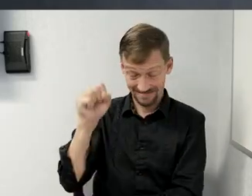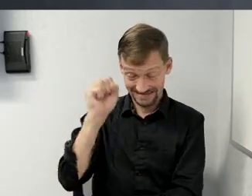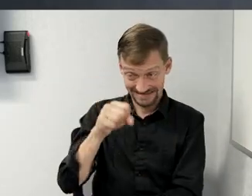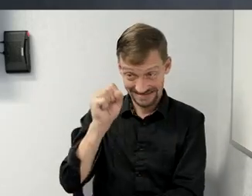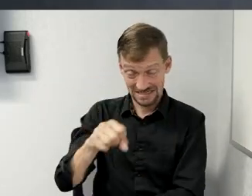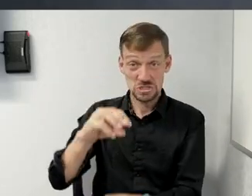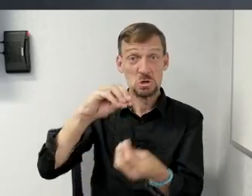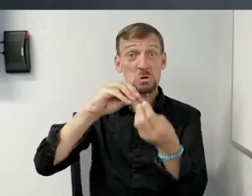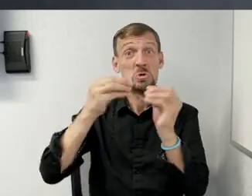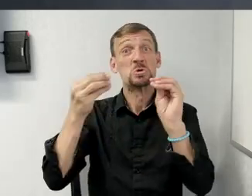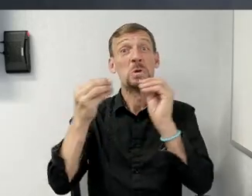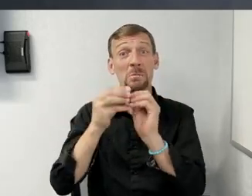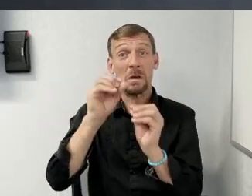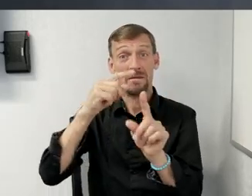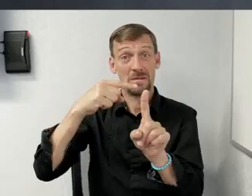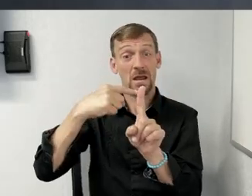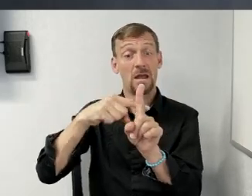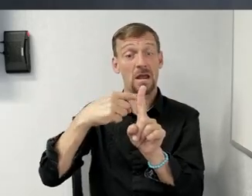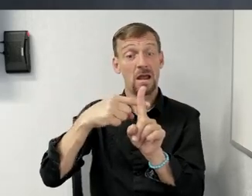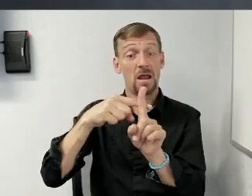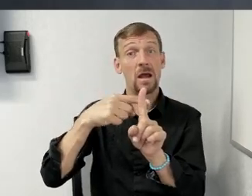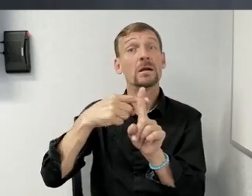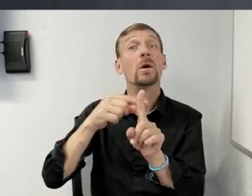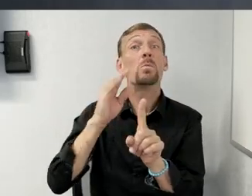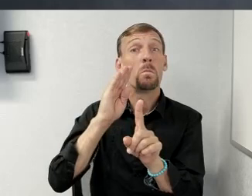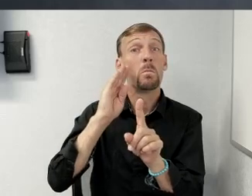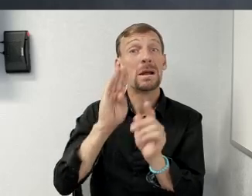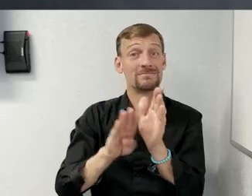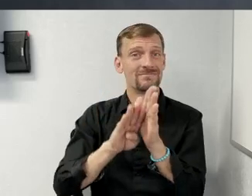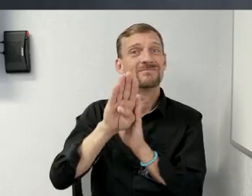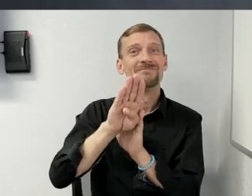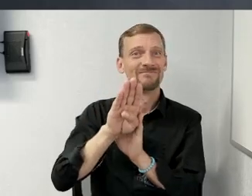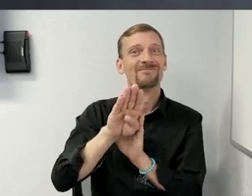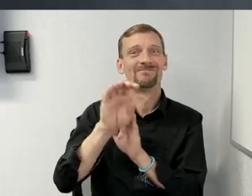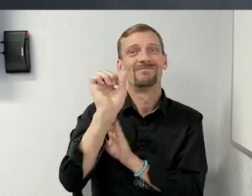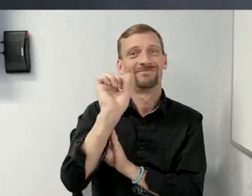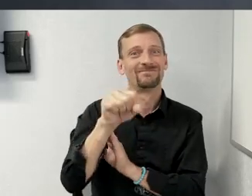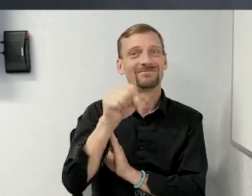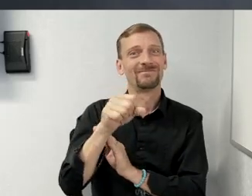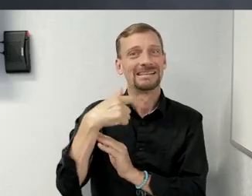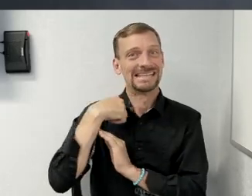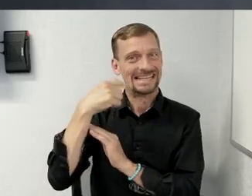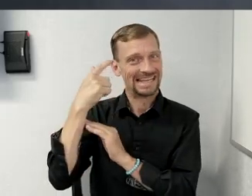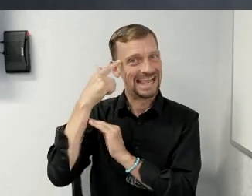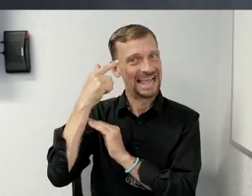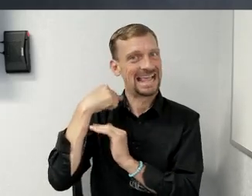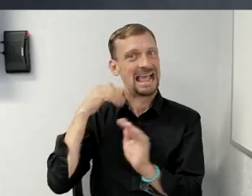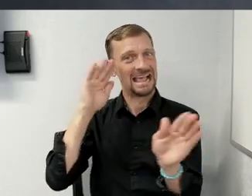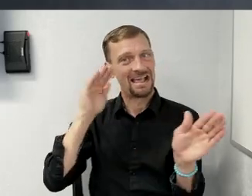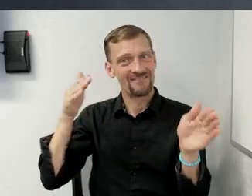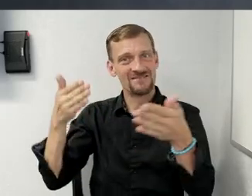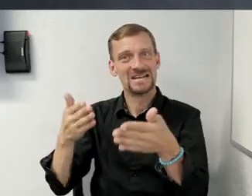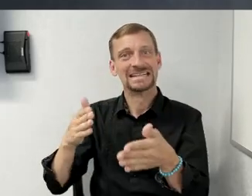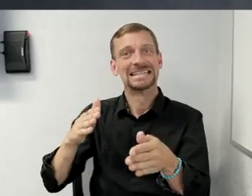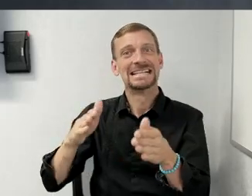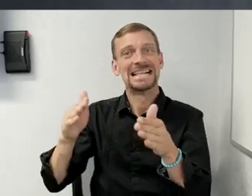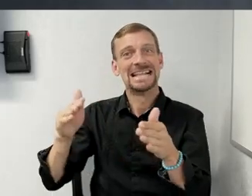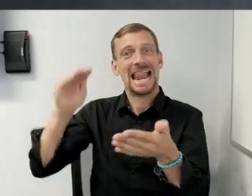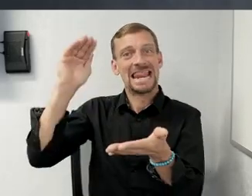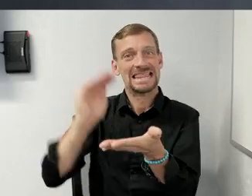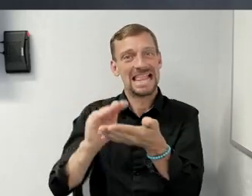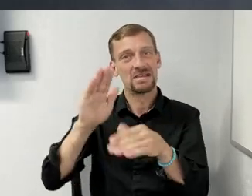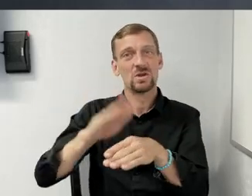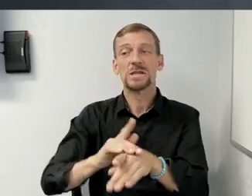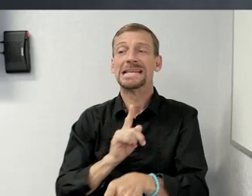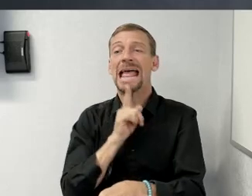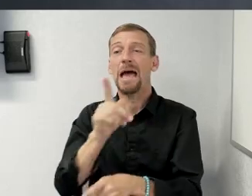number of positive cases is certainly going to increase. And so I focus less on the absolute number and